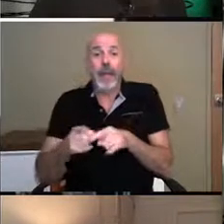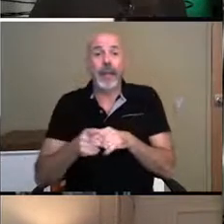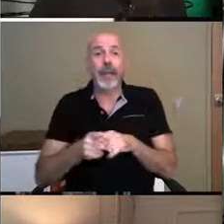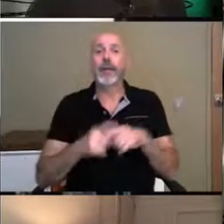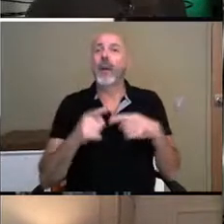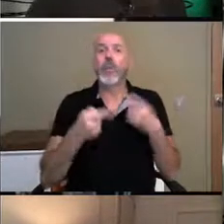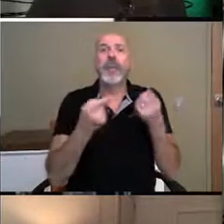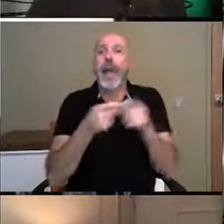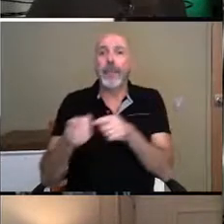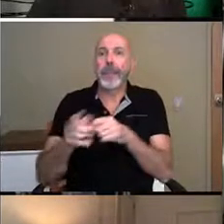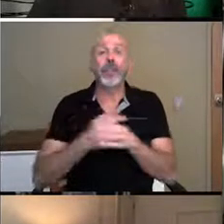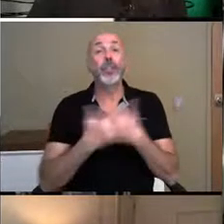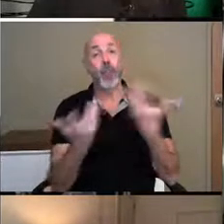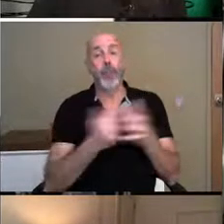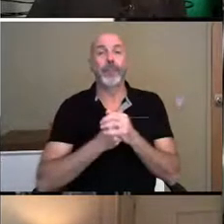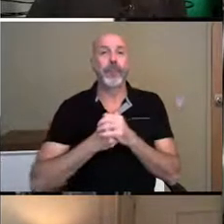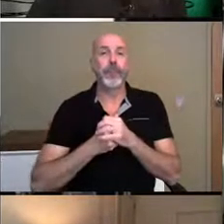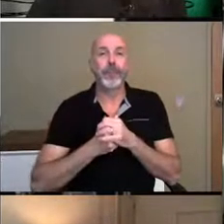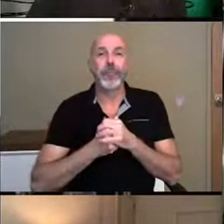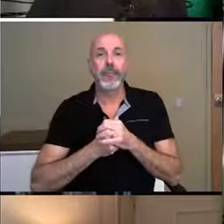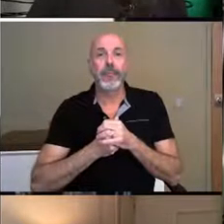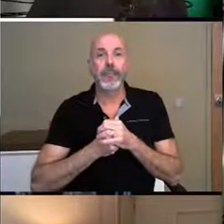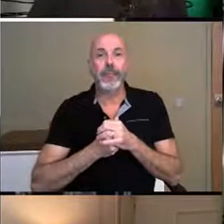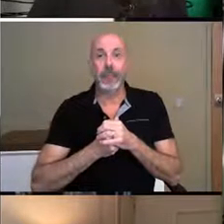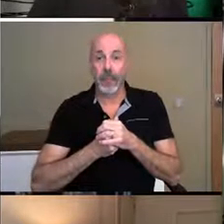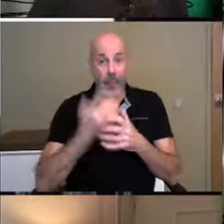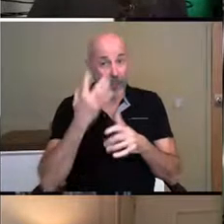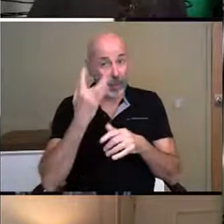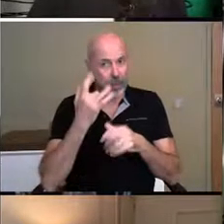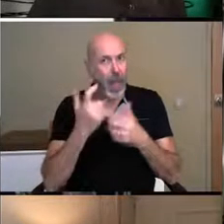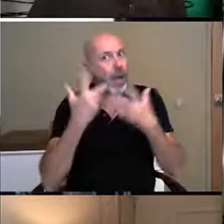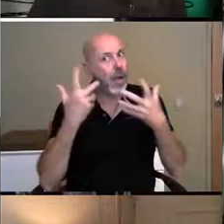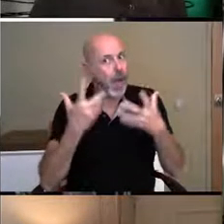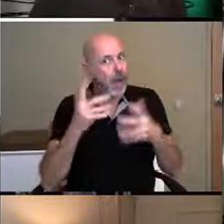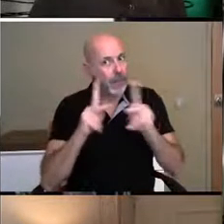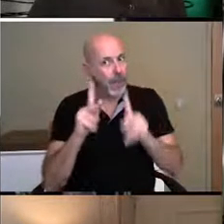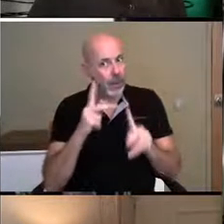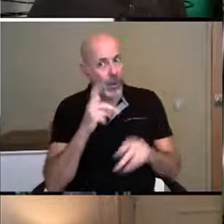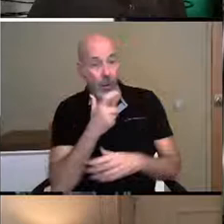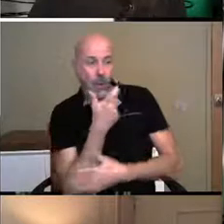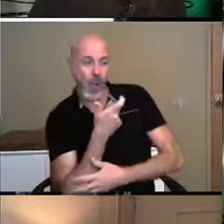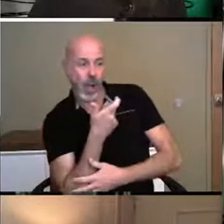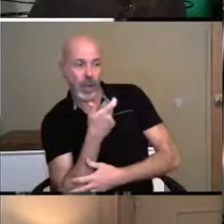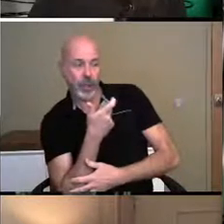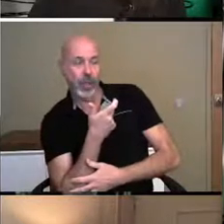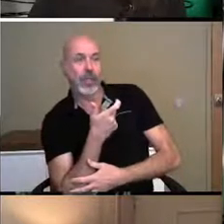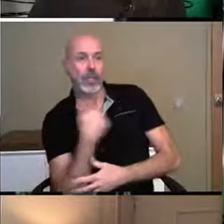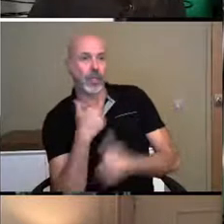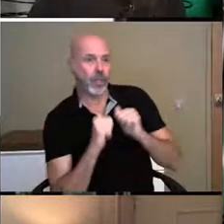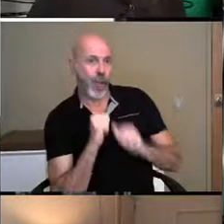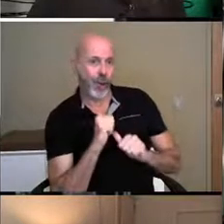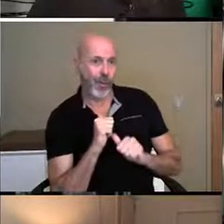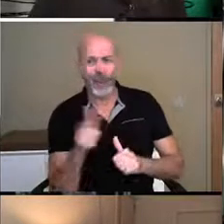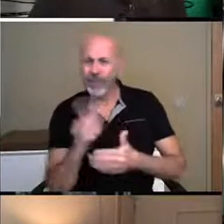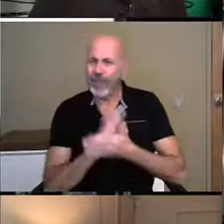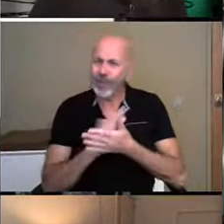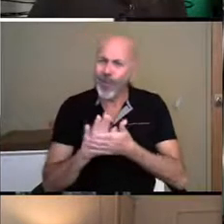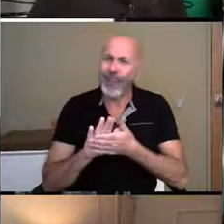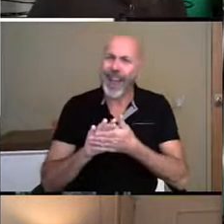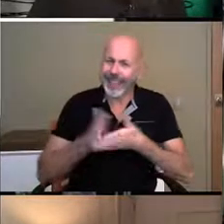about what's happening. So, because lots of people will watch this broadcast, and you've been so kind as allow me